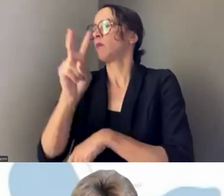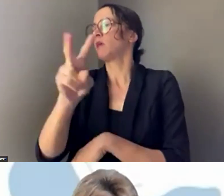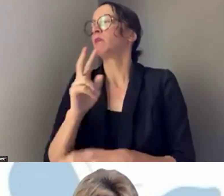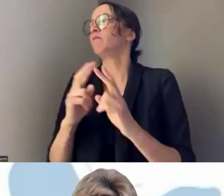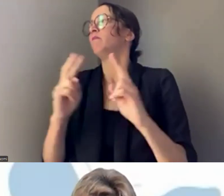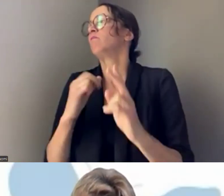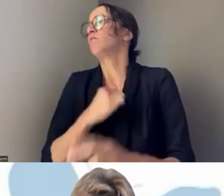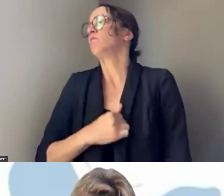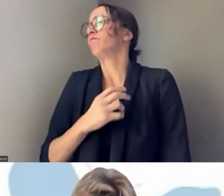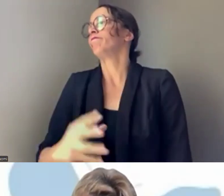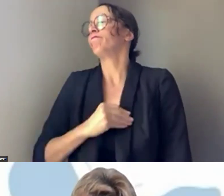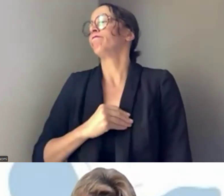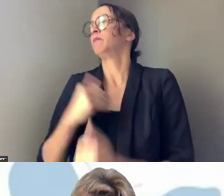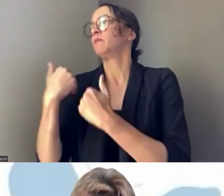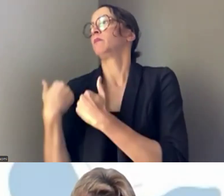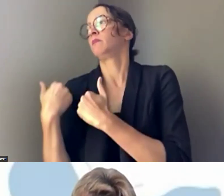I think that